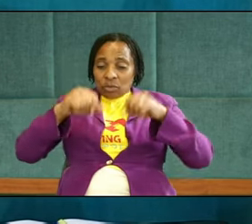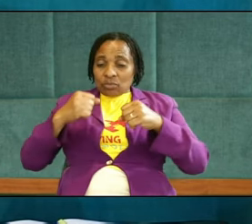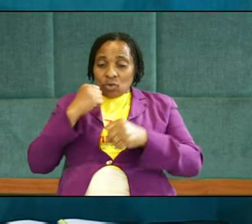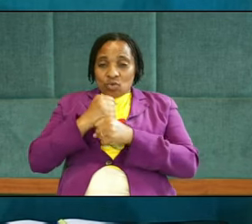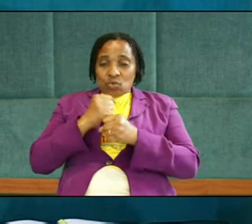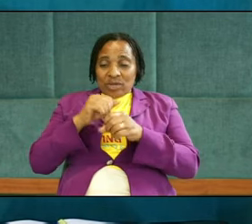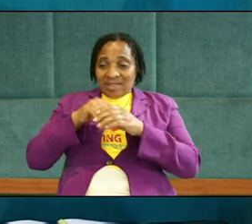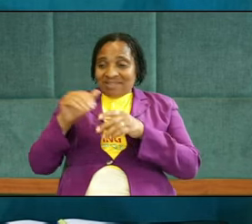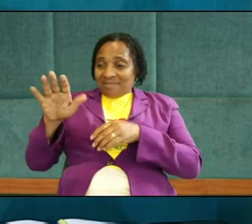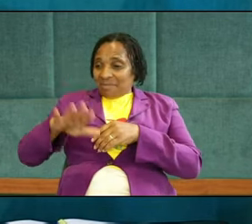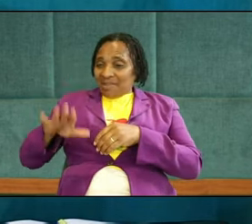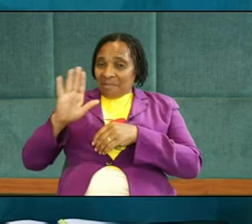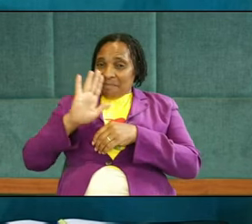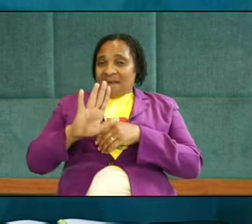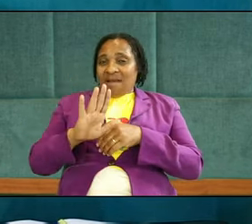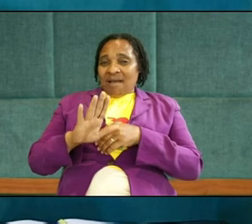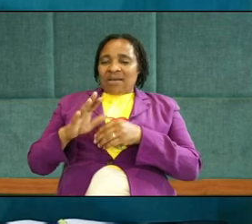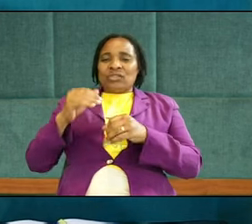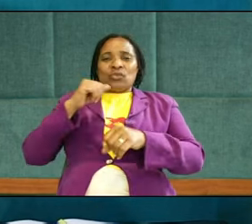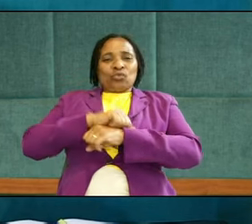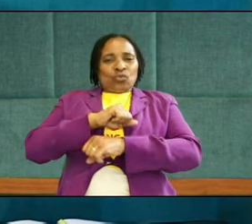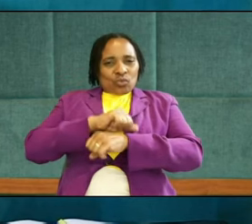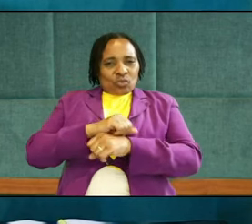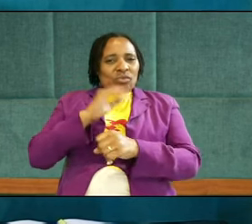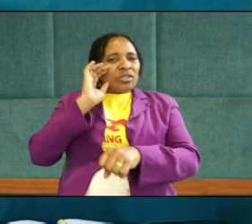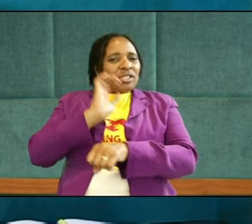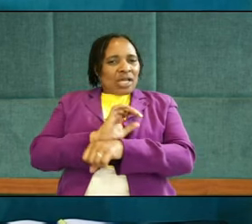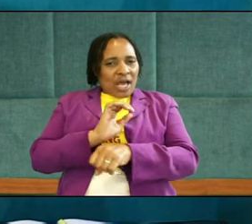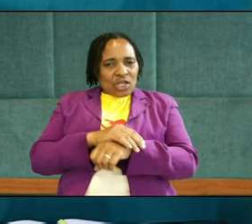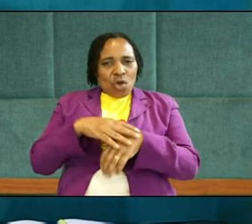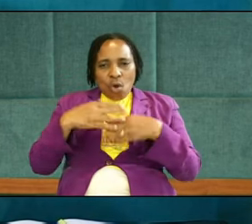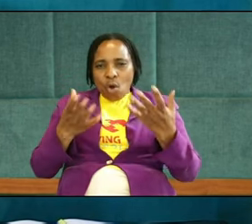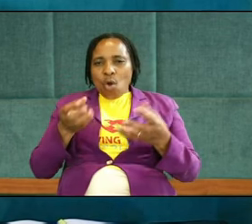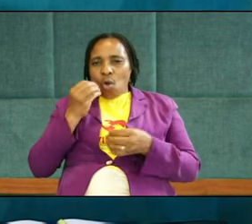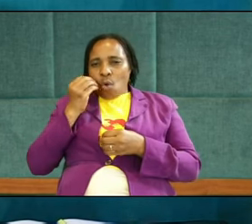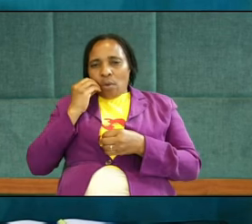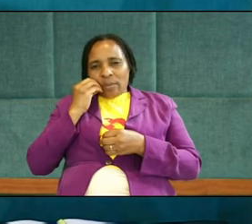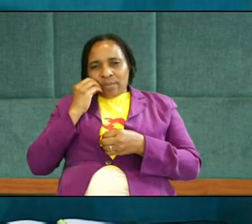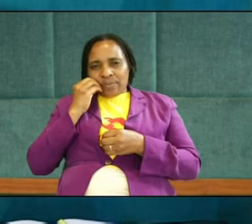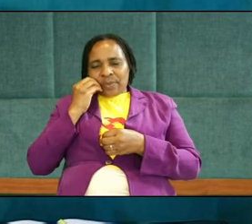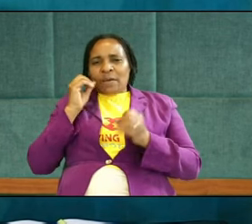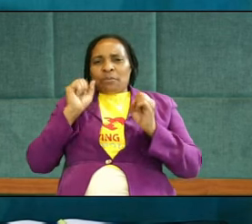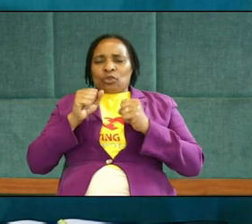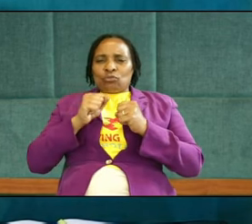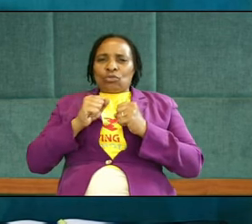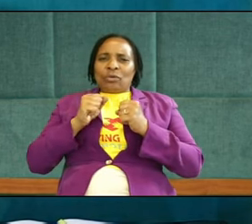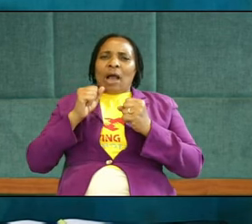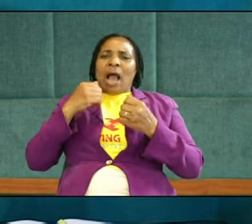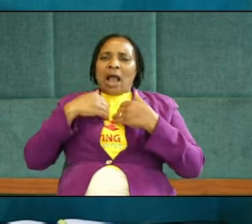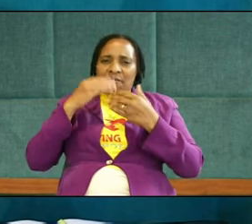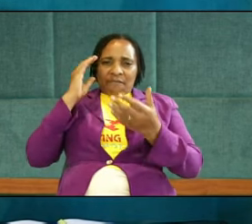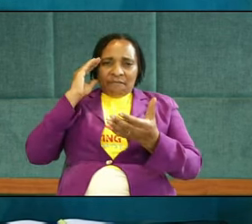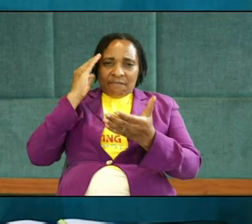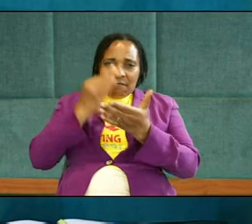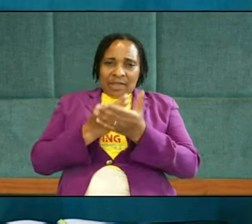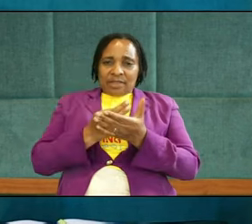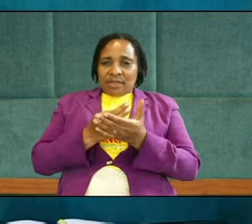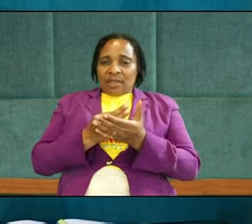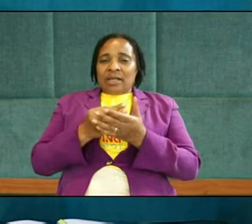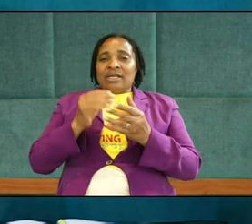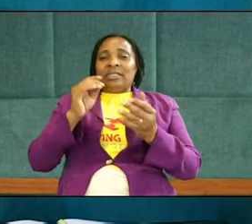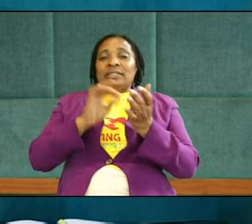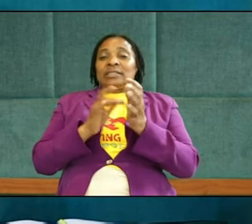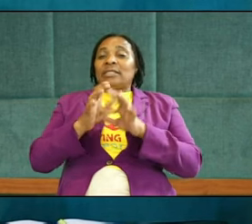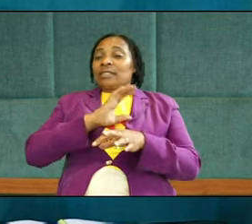your spaces, at school, at church, or at home. You just have to take the step of faith. And Christ tells us,